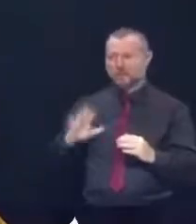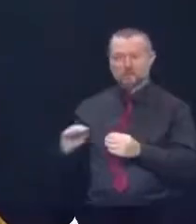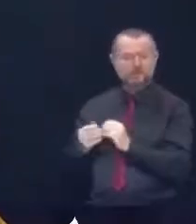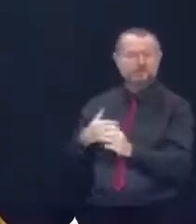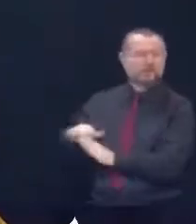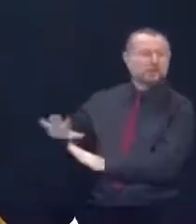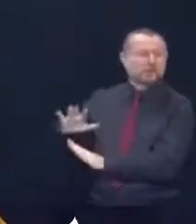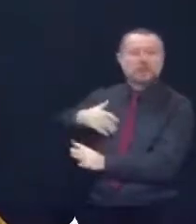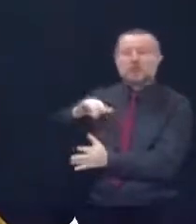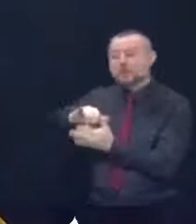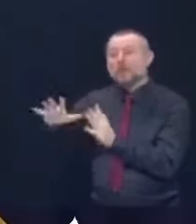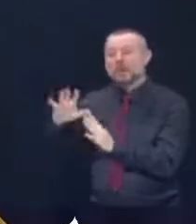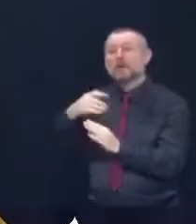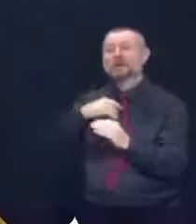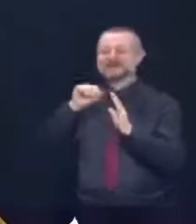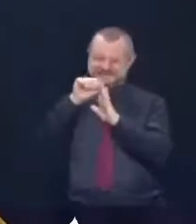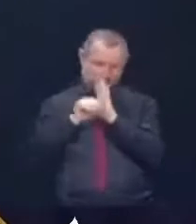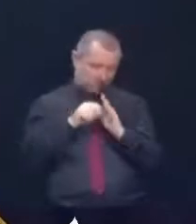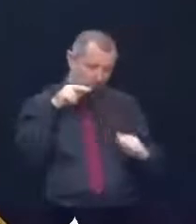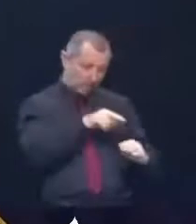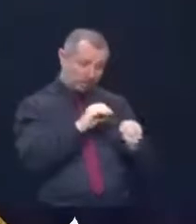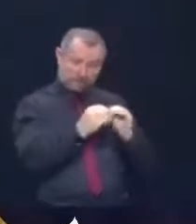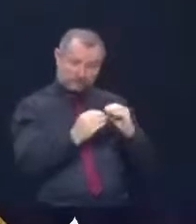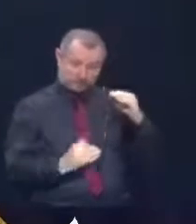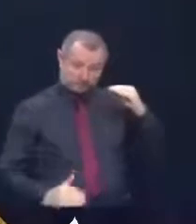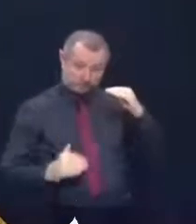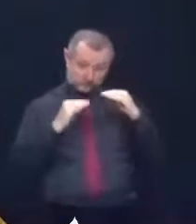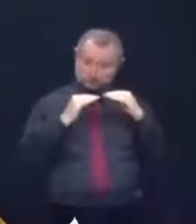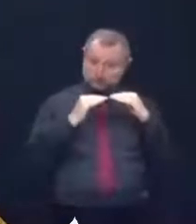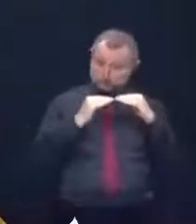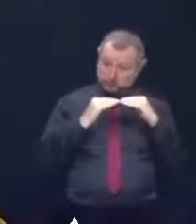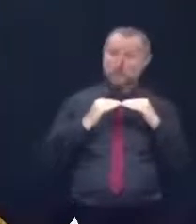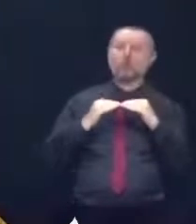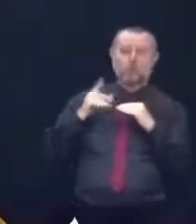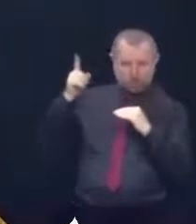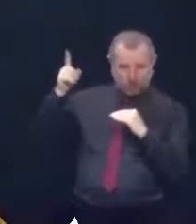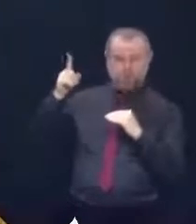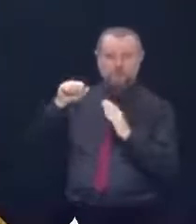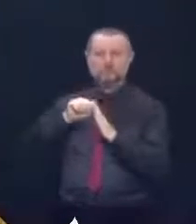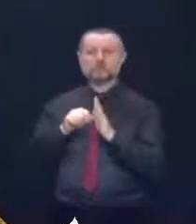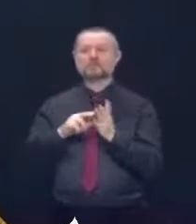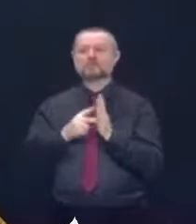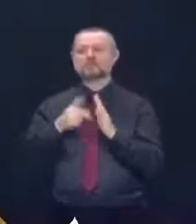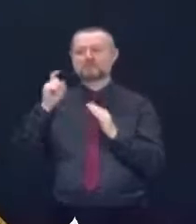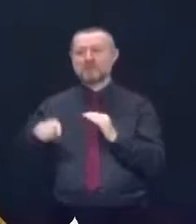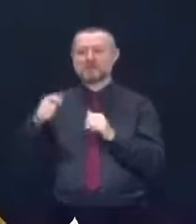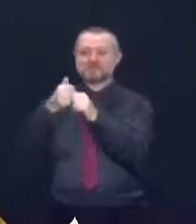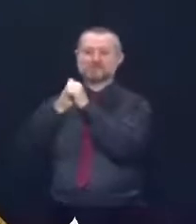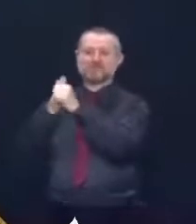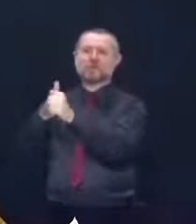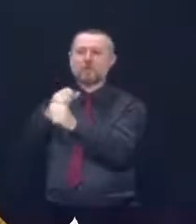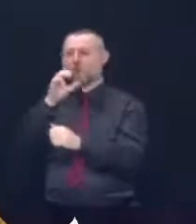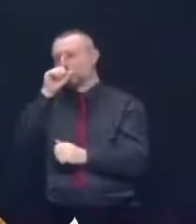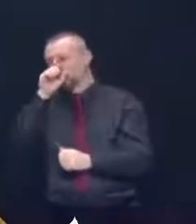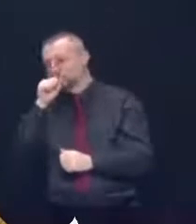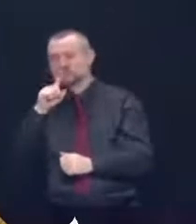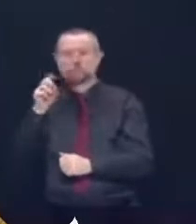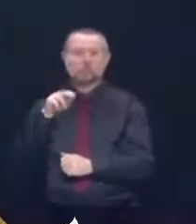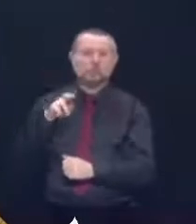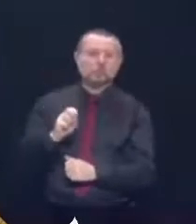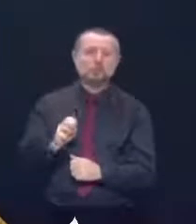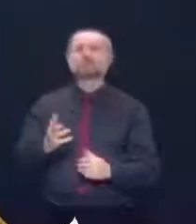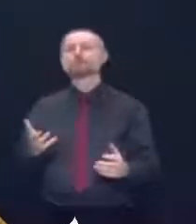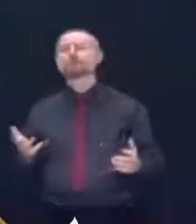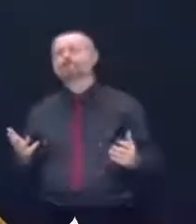it hits 3 on the state number, now it triggers orange zone.